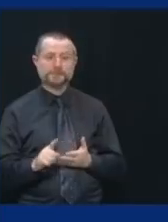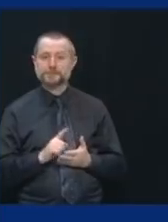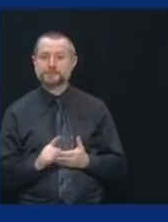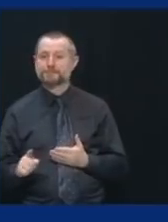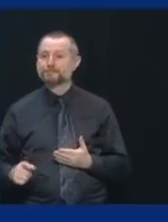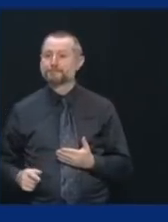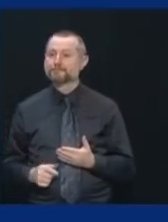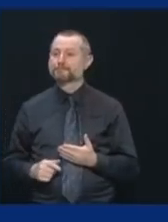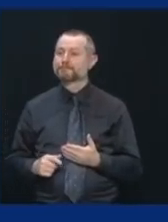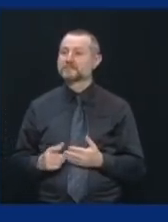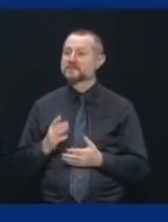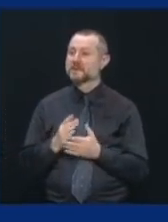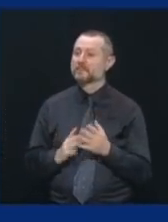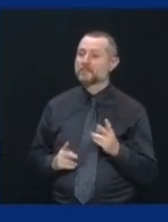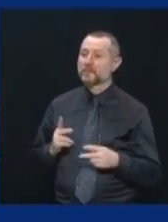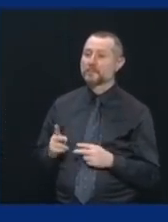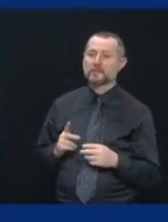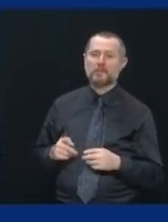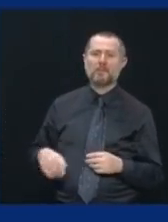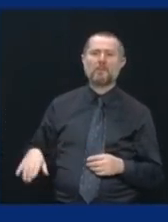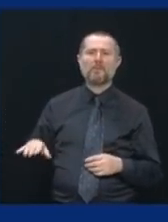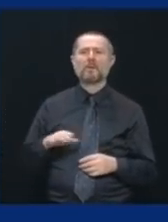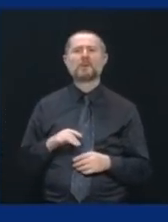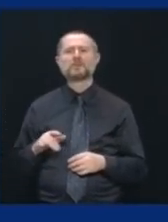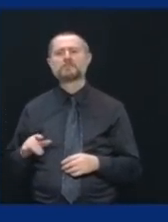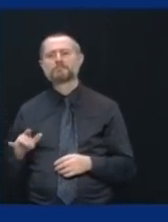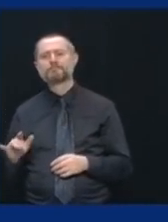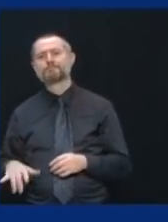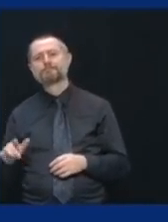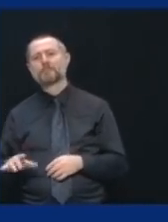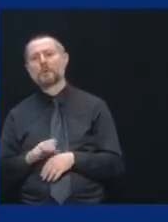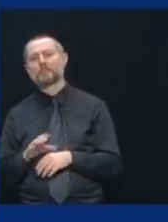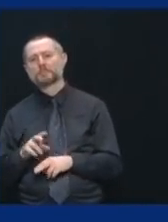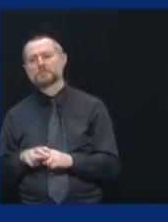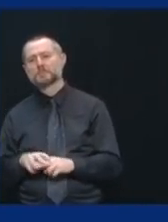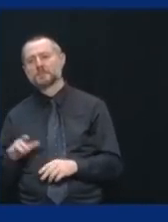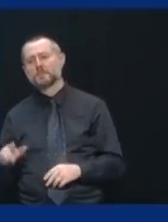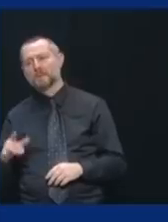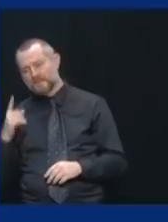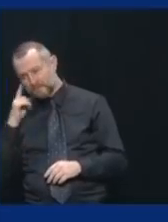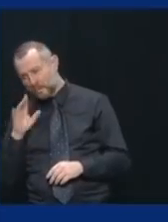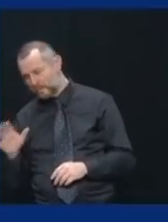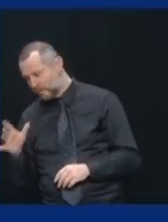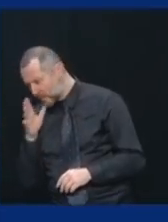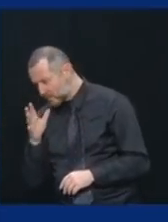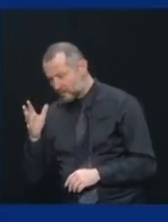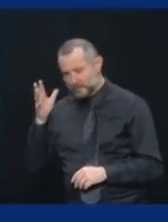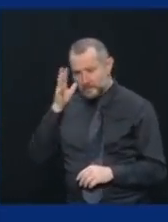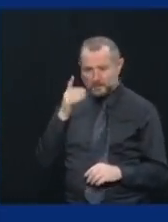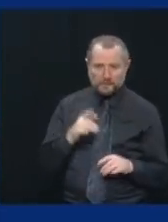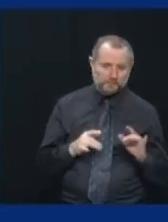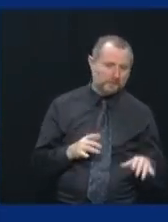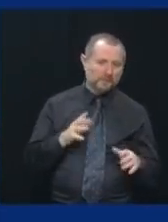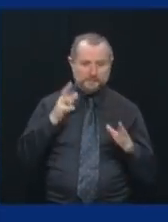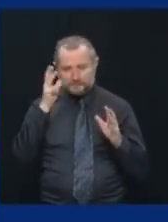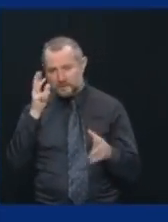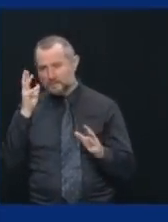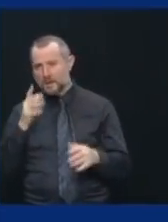computer all day trying to get an appointment for their mother or their grandmother or their grandfather or their brother or their